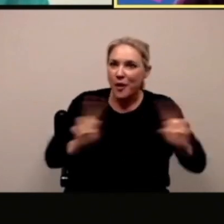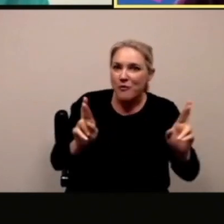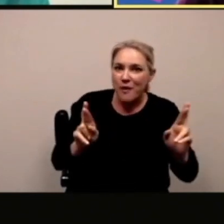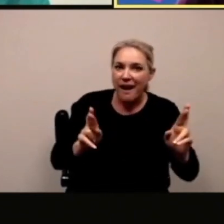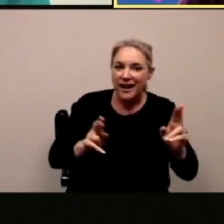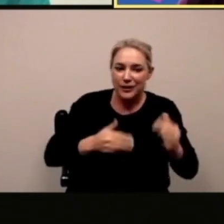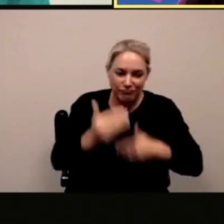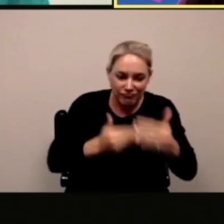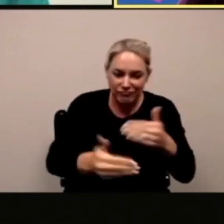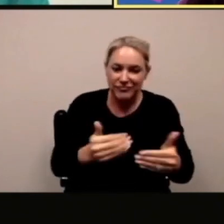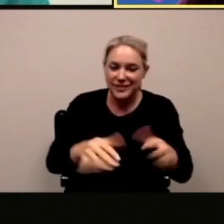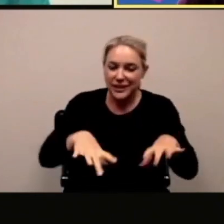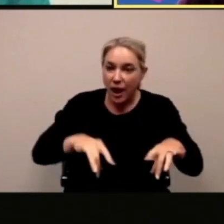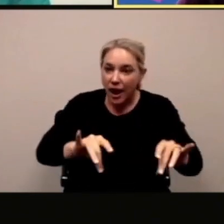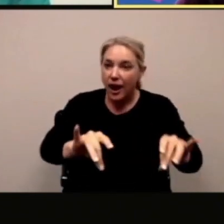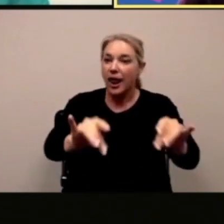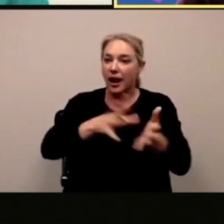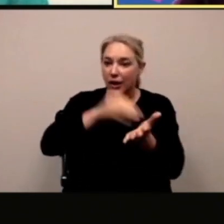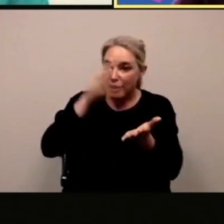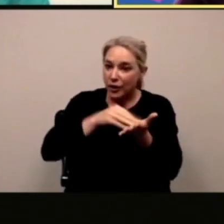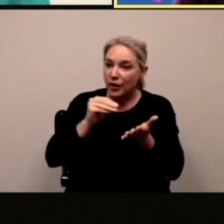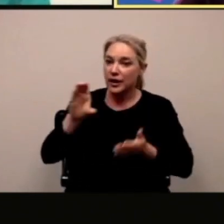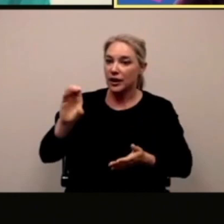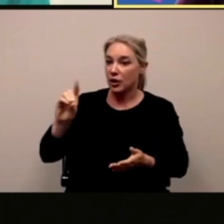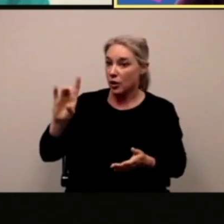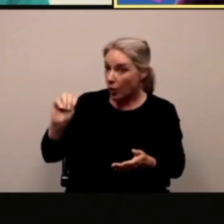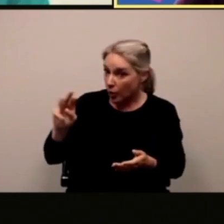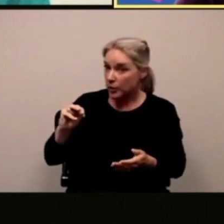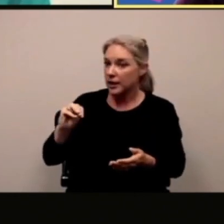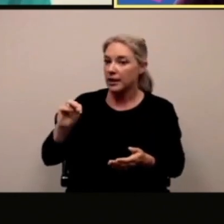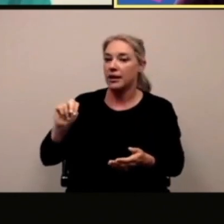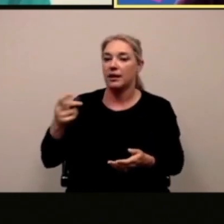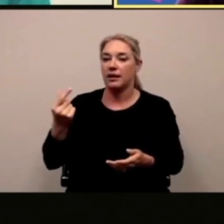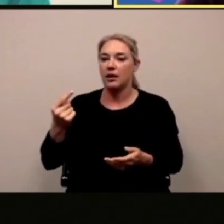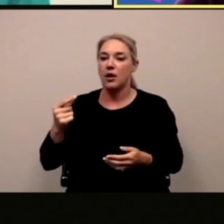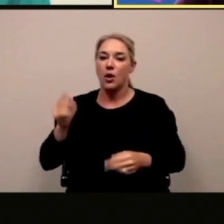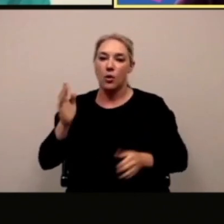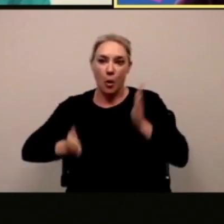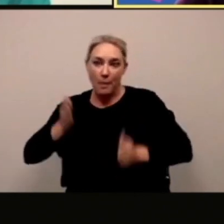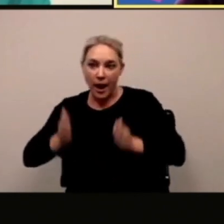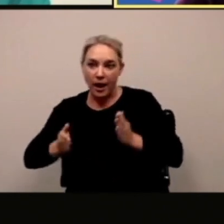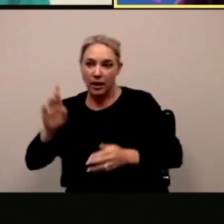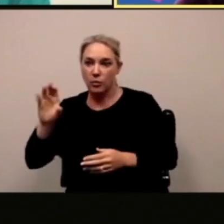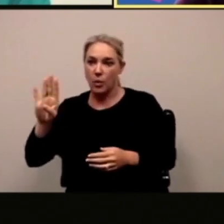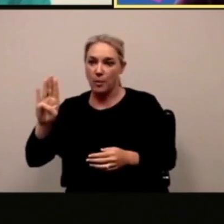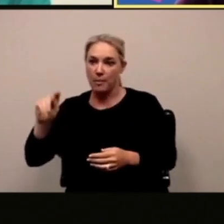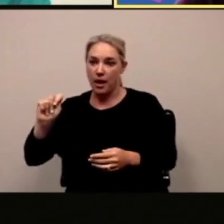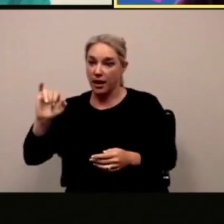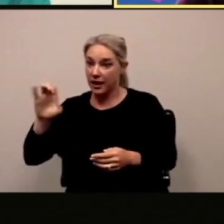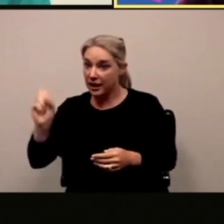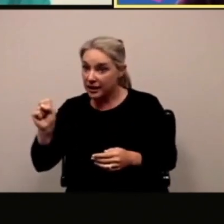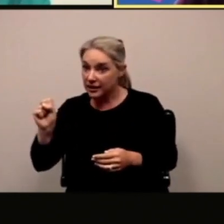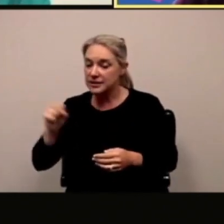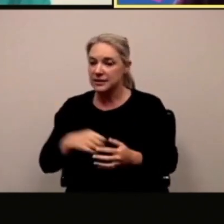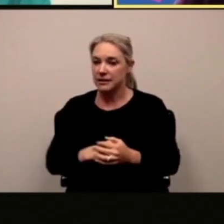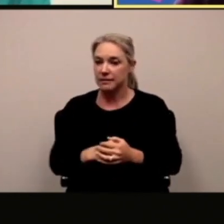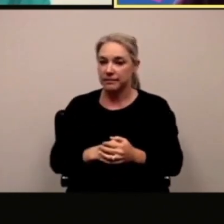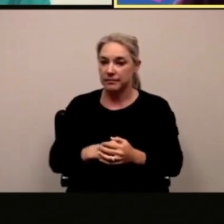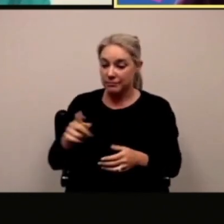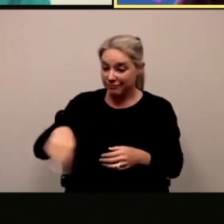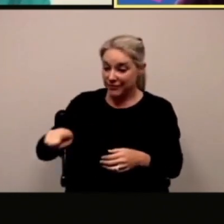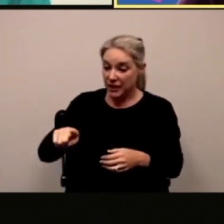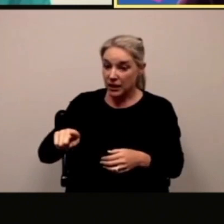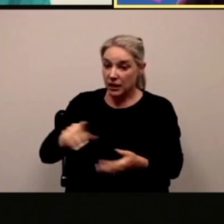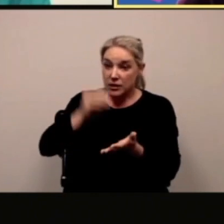learning about programming, coding, robotics. The ones that went to the